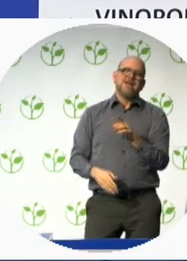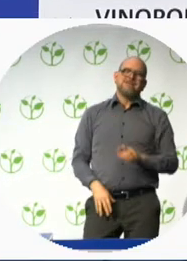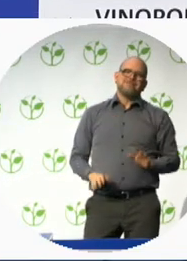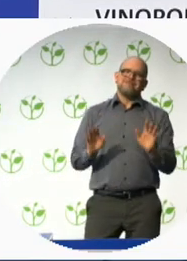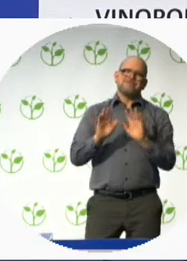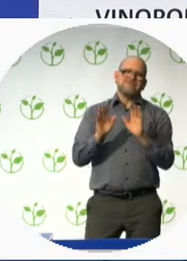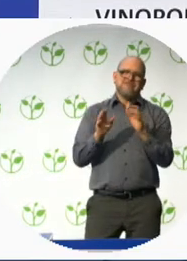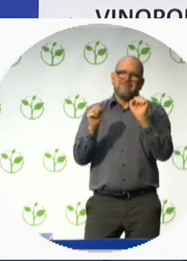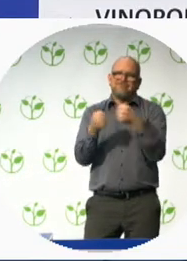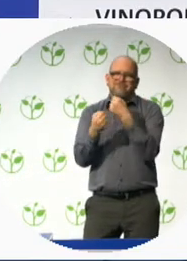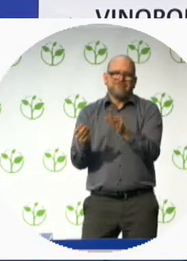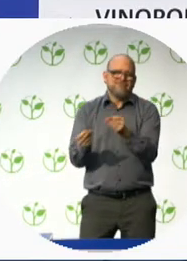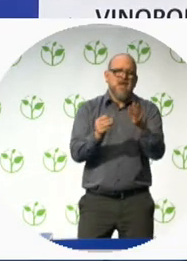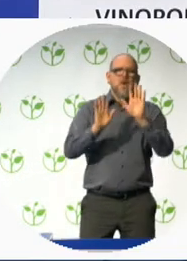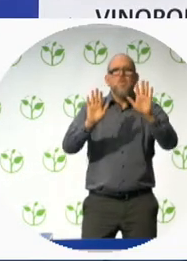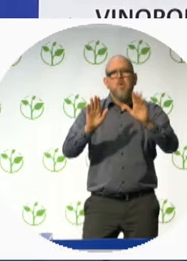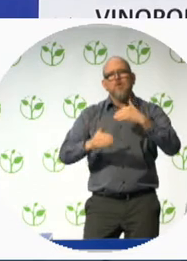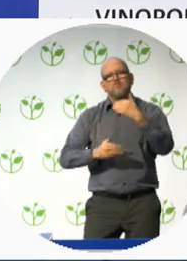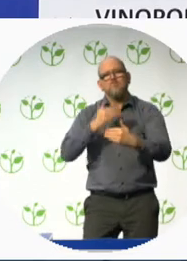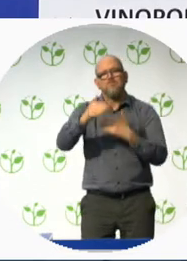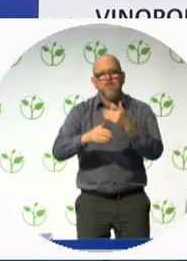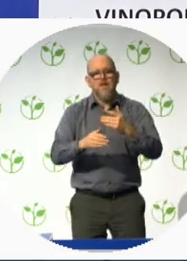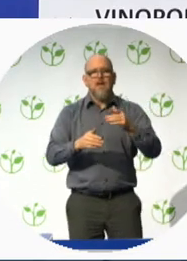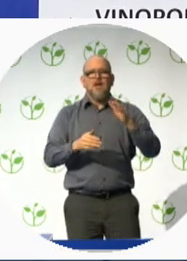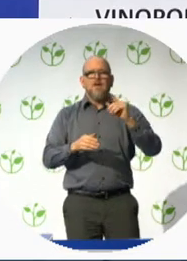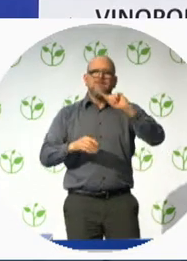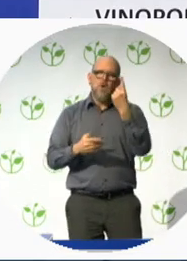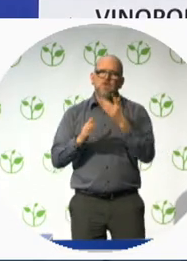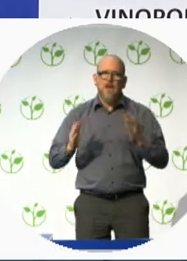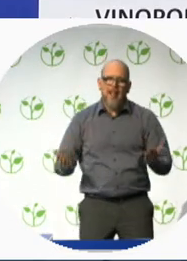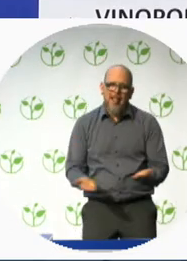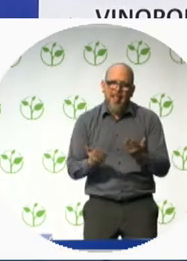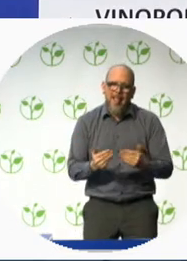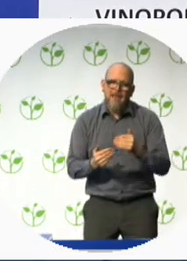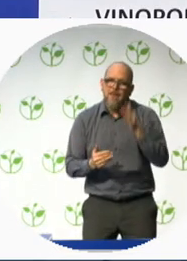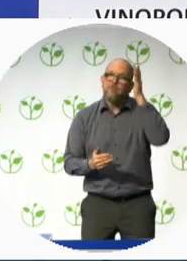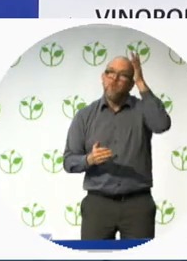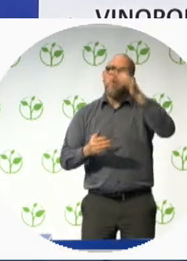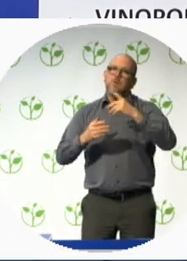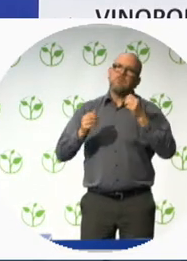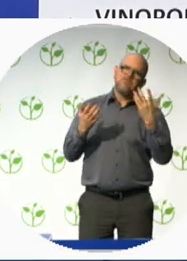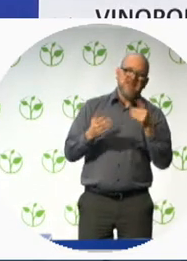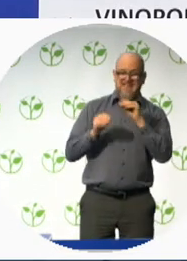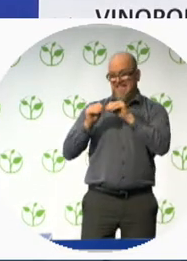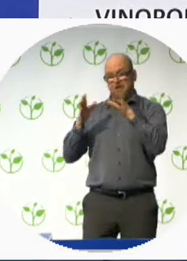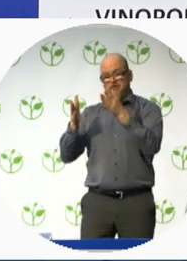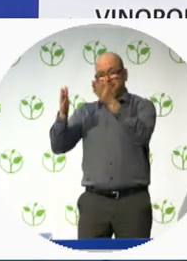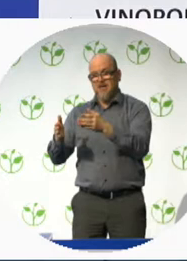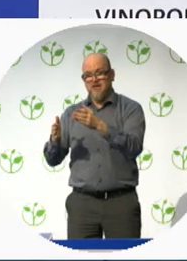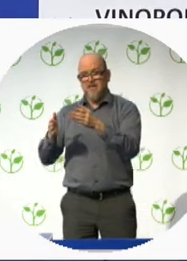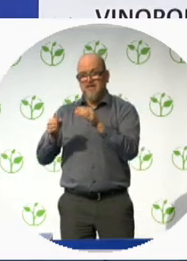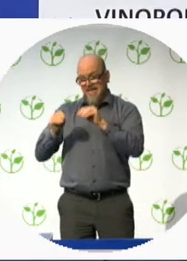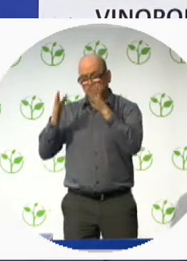computer while the child was talking. And we know with deaf children, we have to have visual contact. So even the protocol had